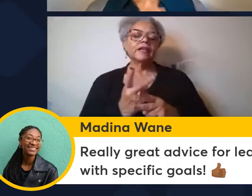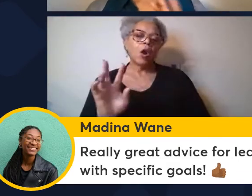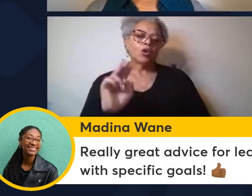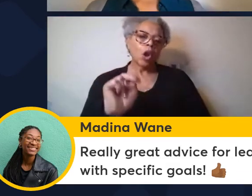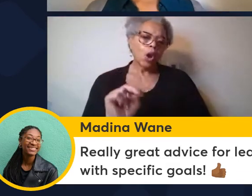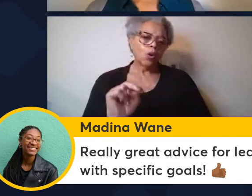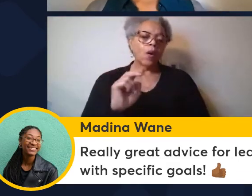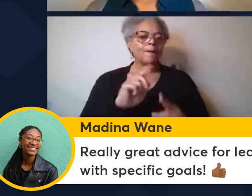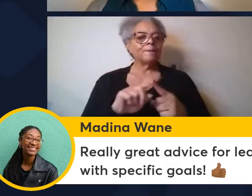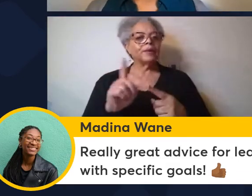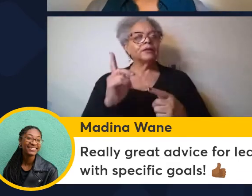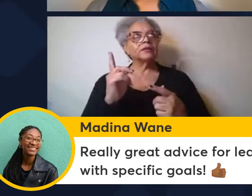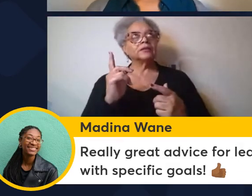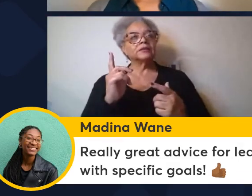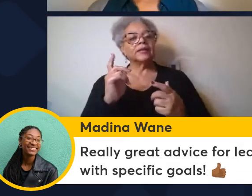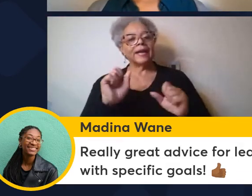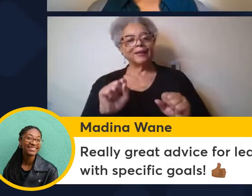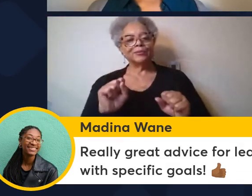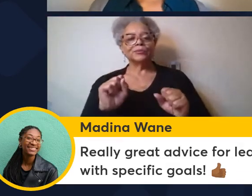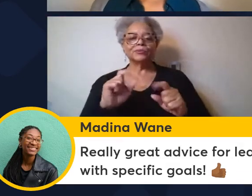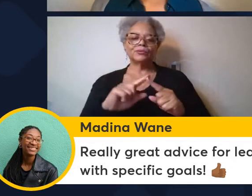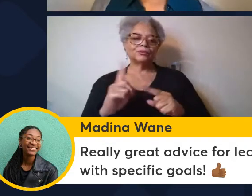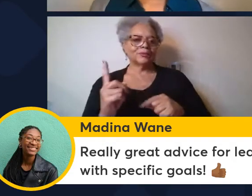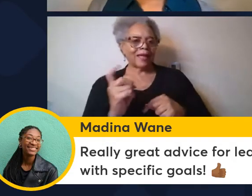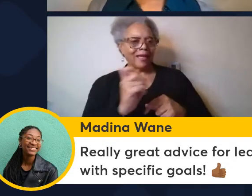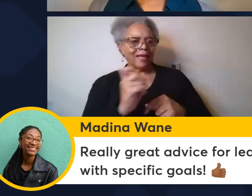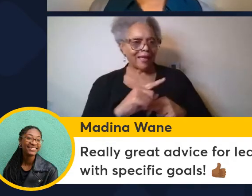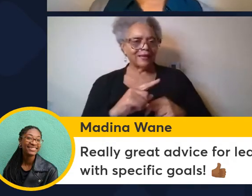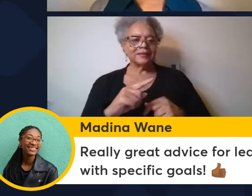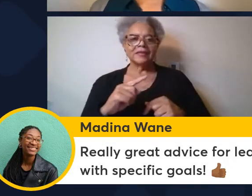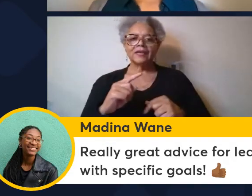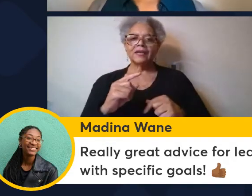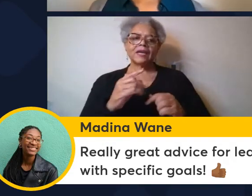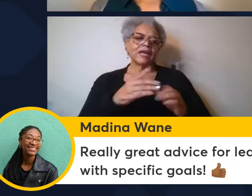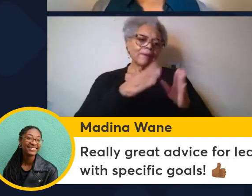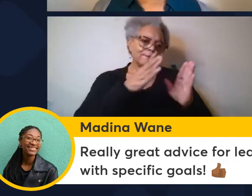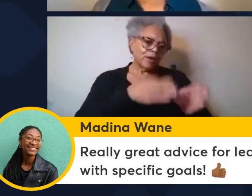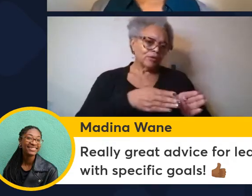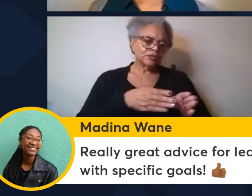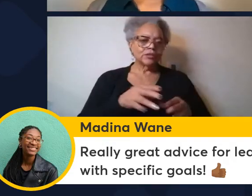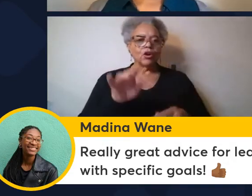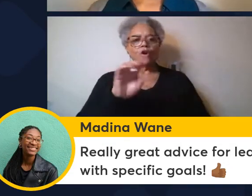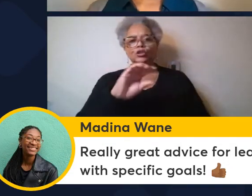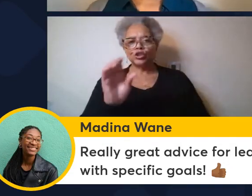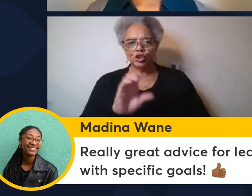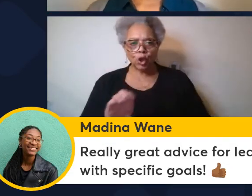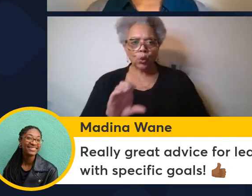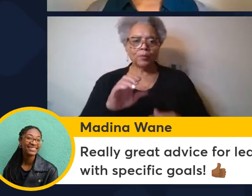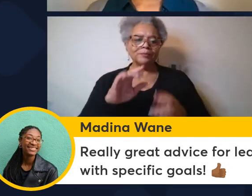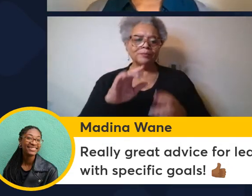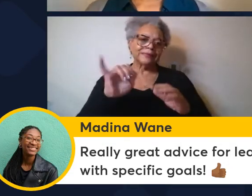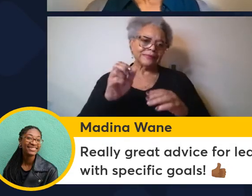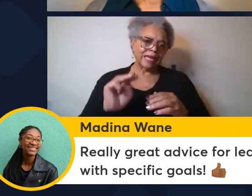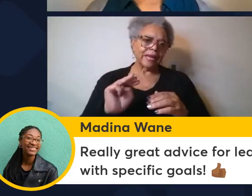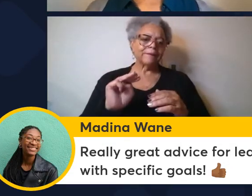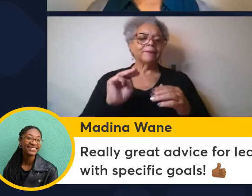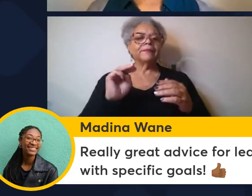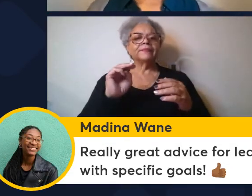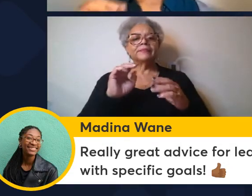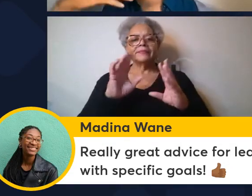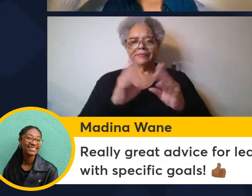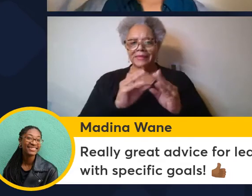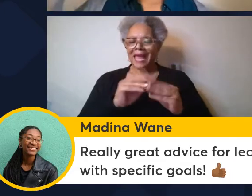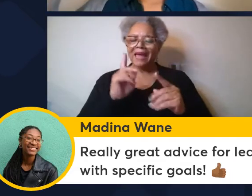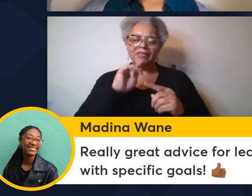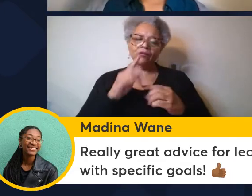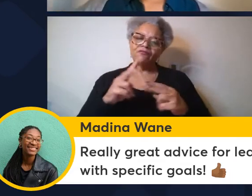but just being able to live ask questions, and this can be an in-person jam session or a Zoom jam session. I think that can be really helpful for